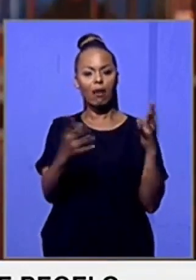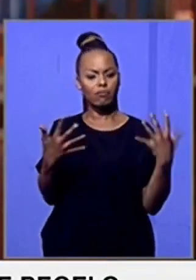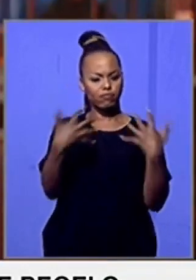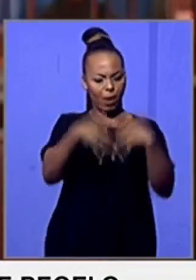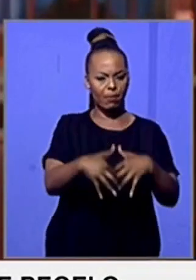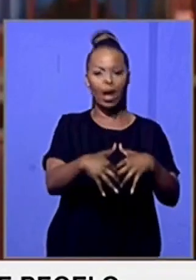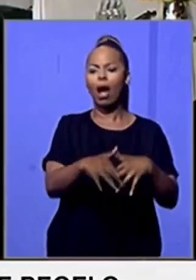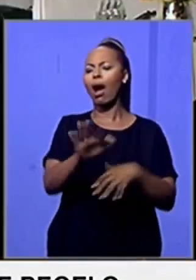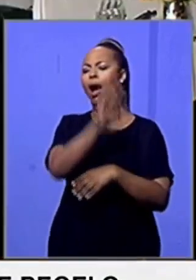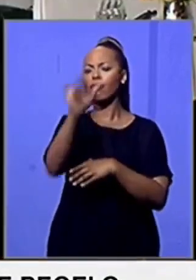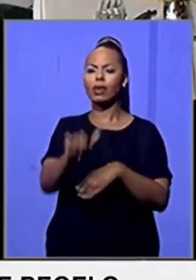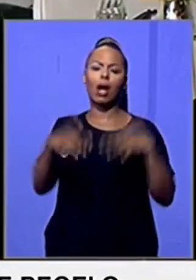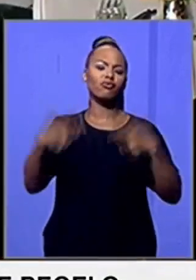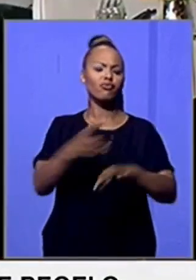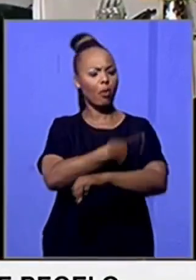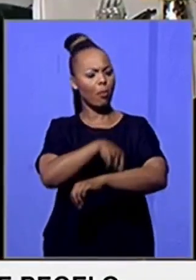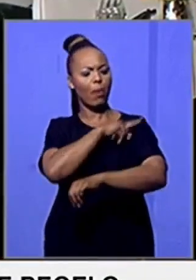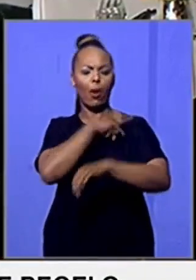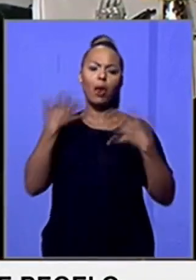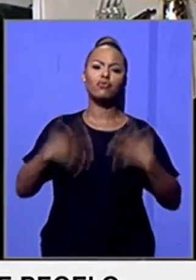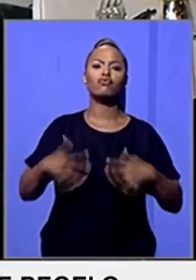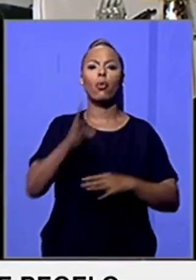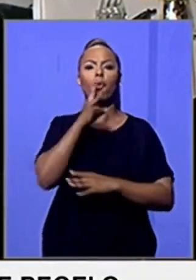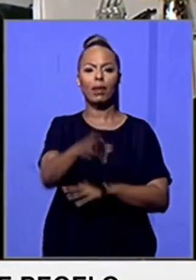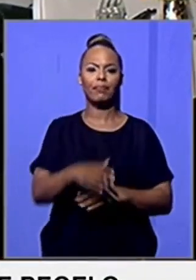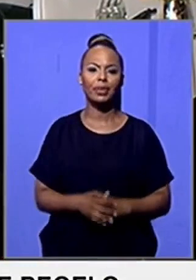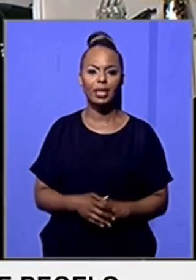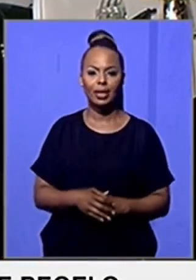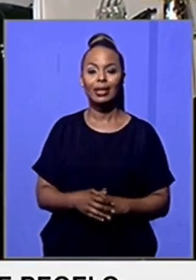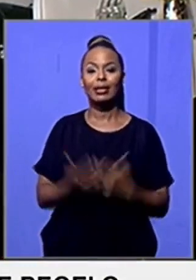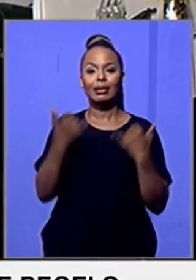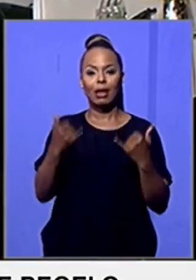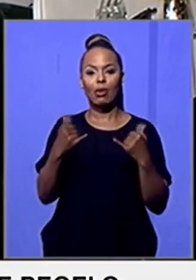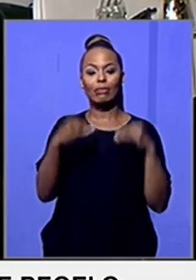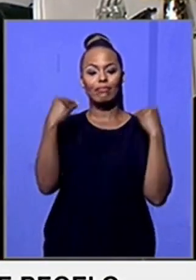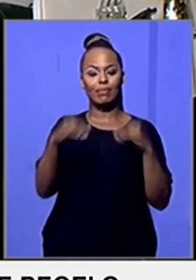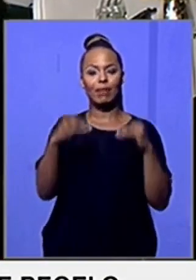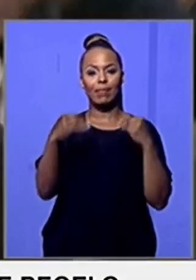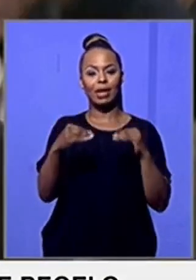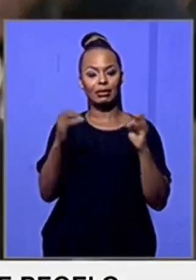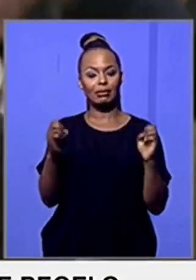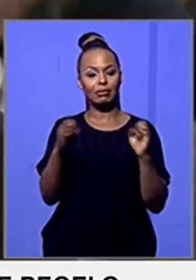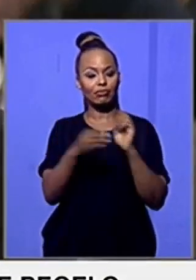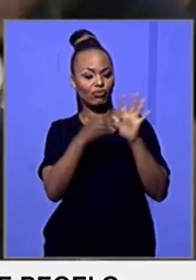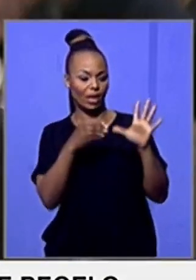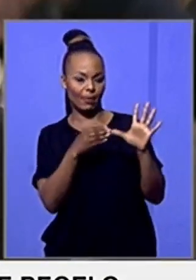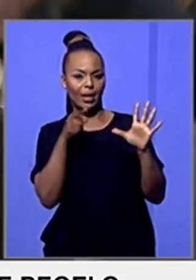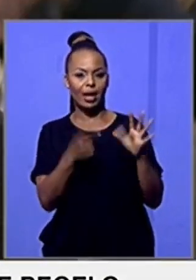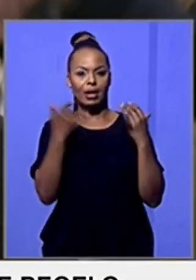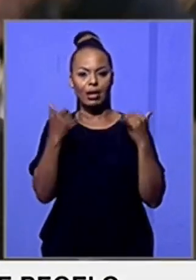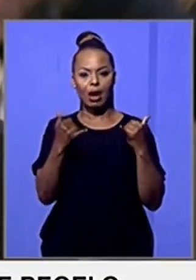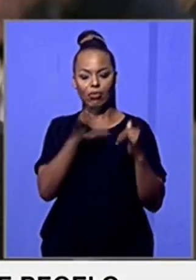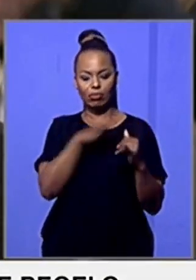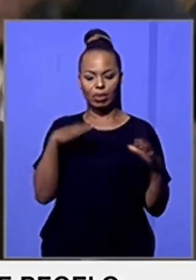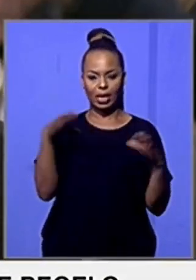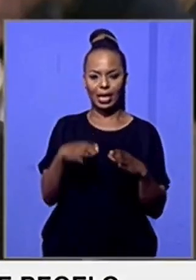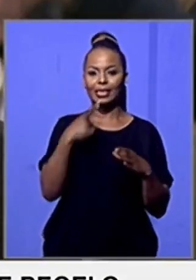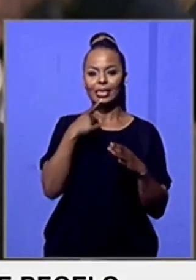a powerhouse. Kgotla ya kgwebo ya BRICS ya Afrika Borwa ya re go tshwanetse ga tsepamisiwa maikutlo go tlhabololo ya